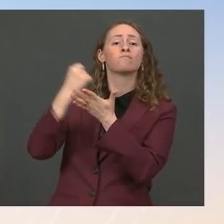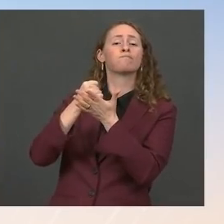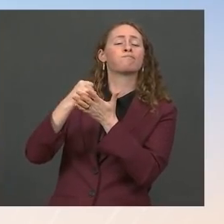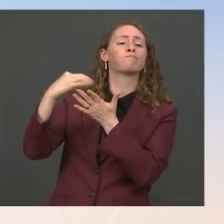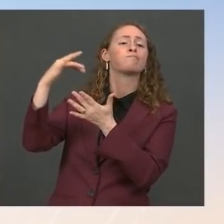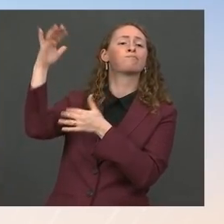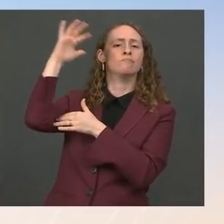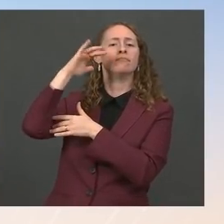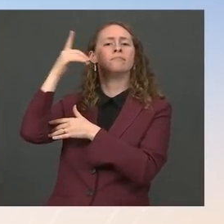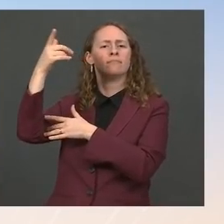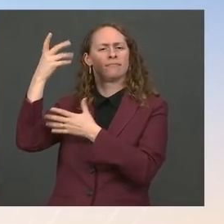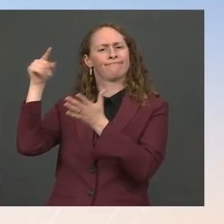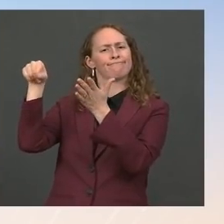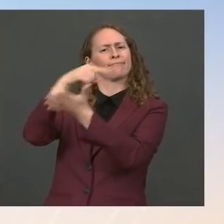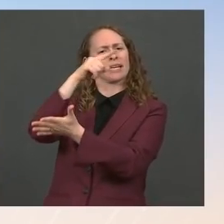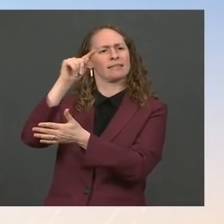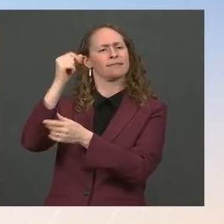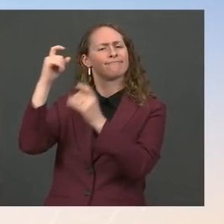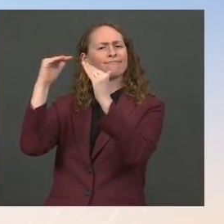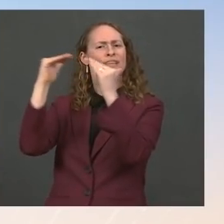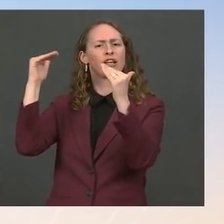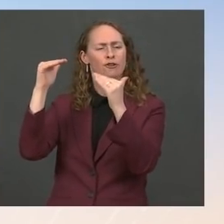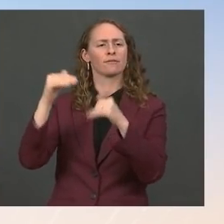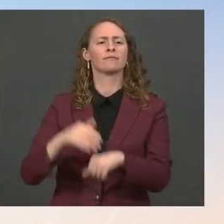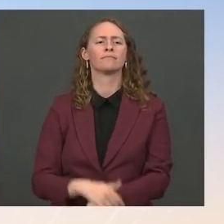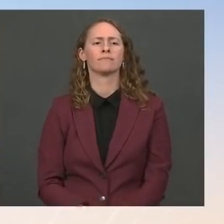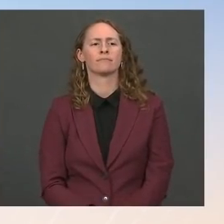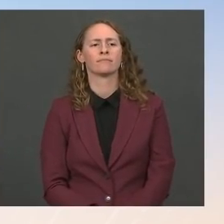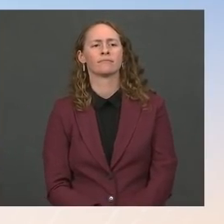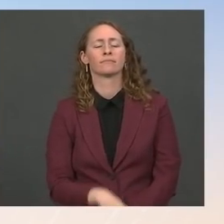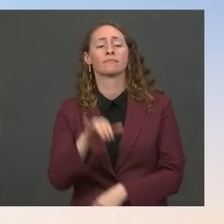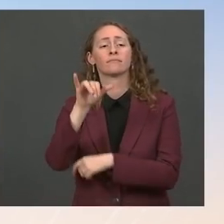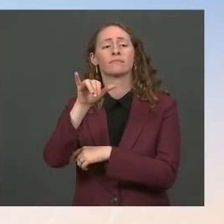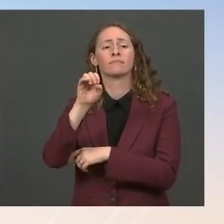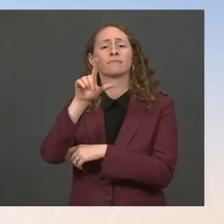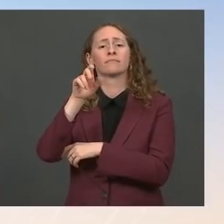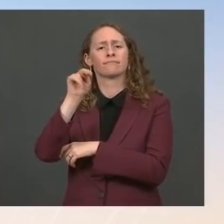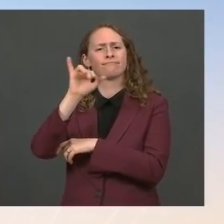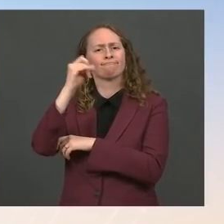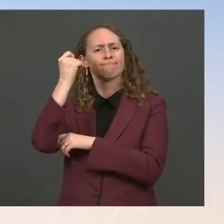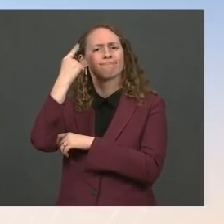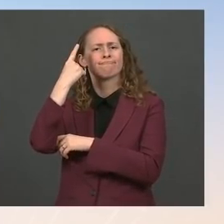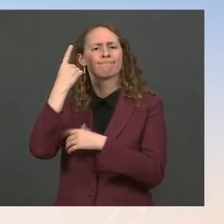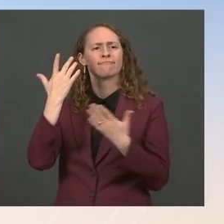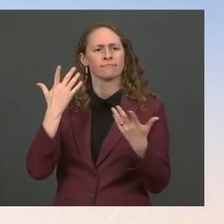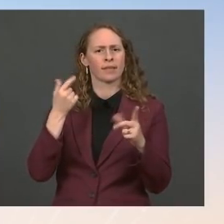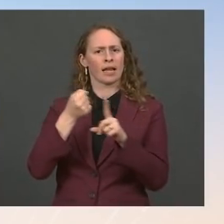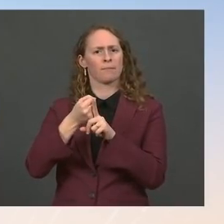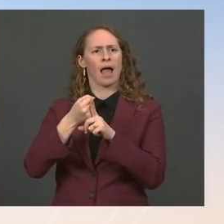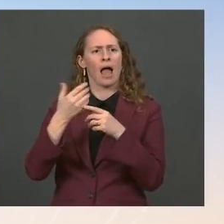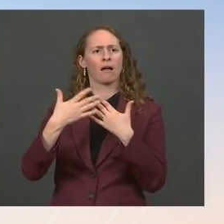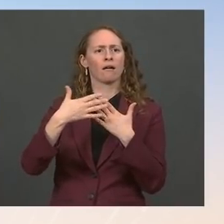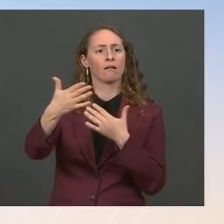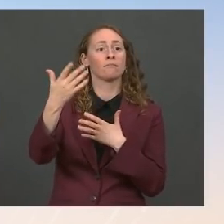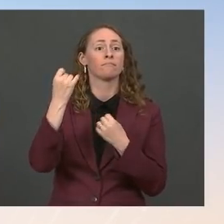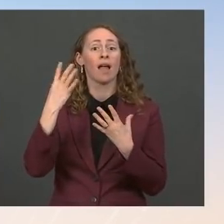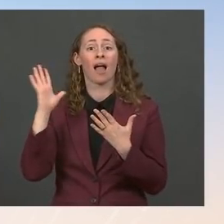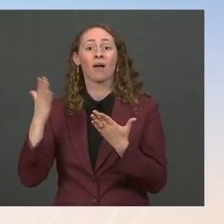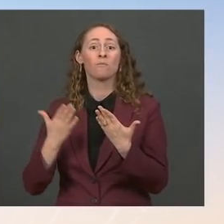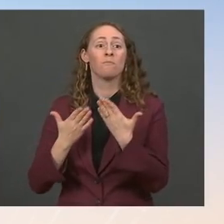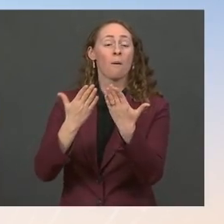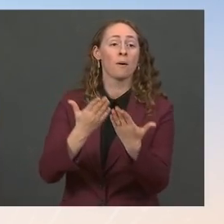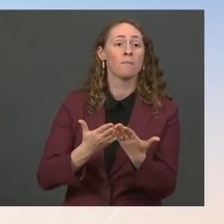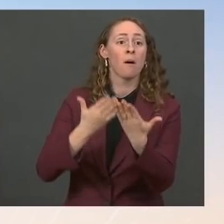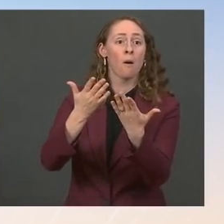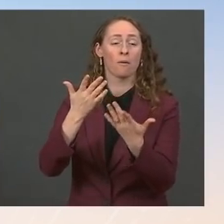and companies to pay more. And she's also somebody who understands the impact that a lot of these proposals the president has put forward can have on our